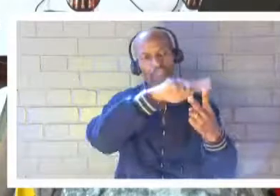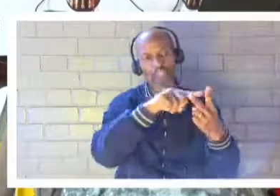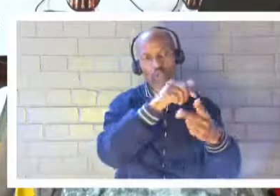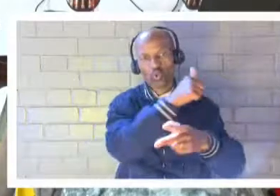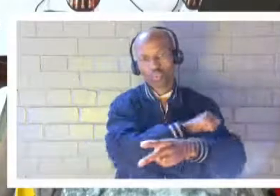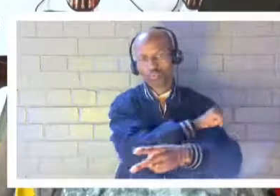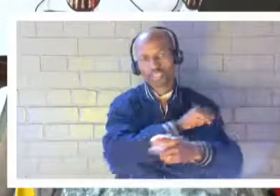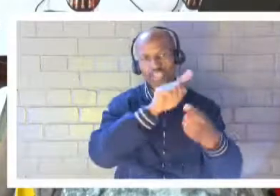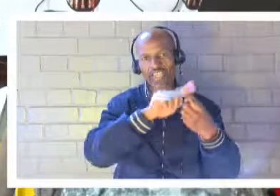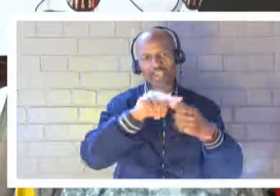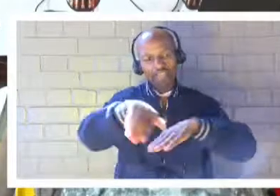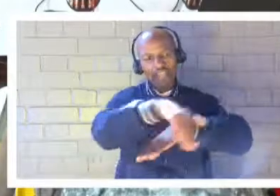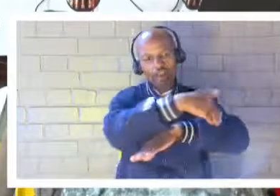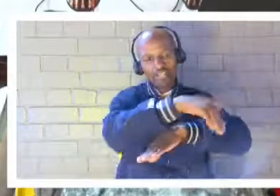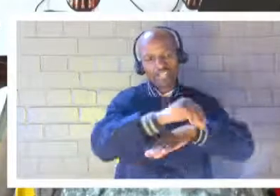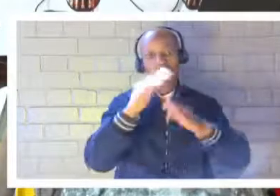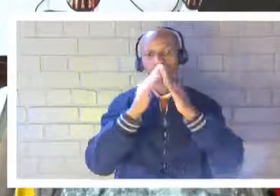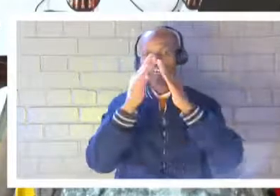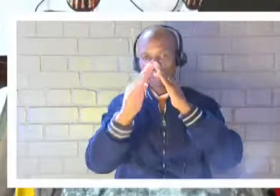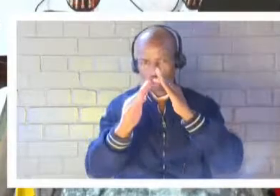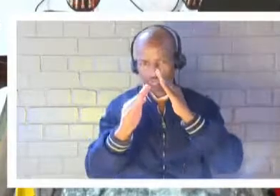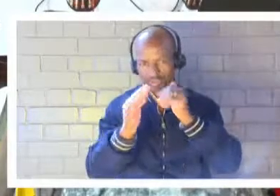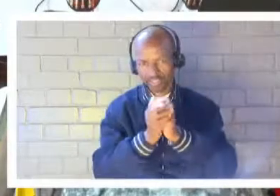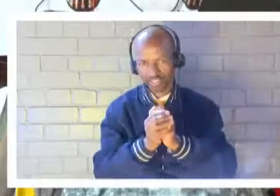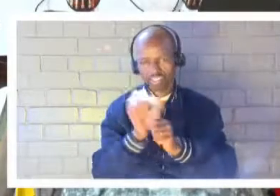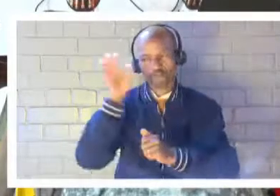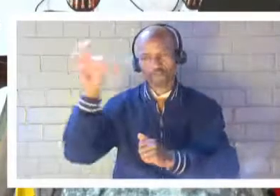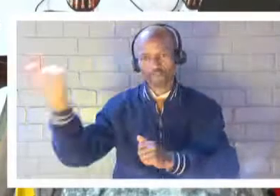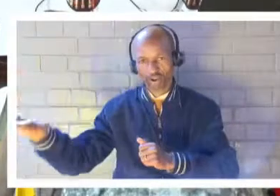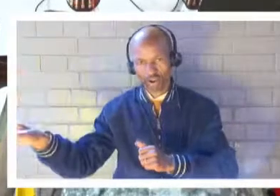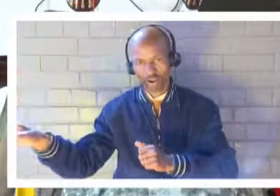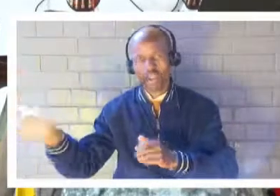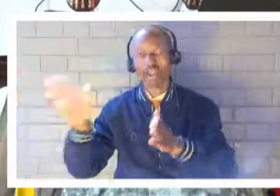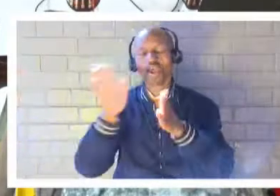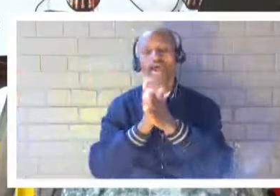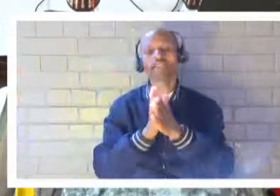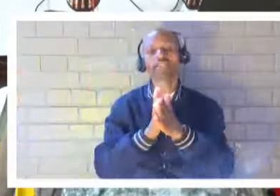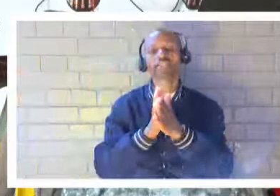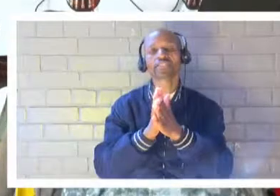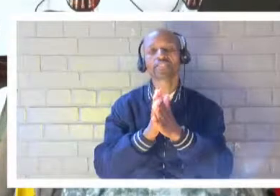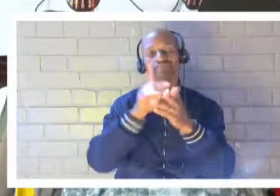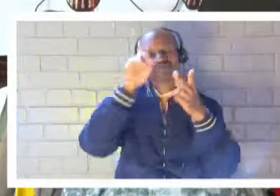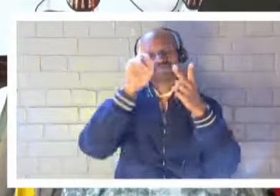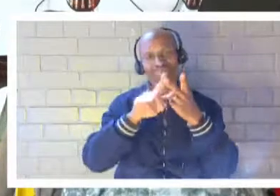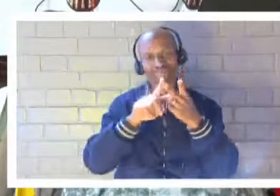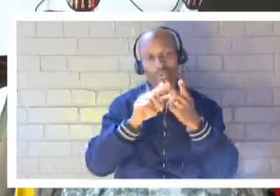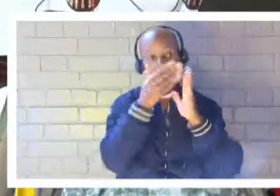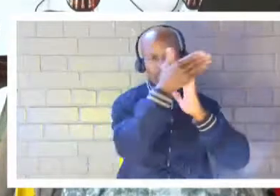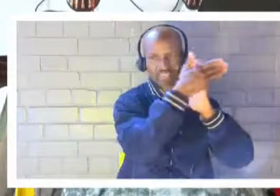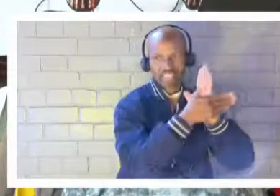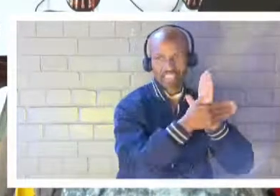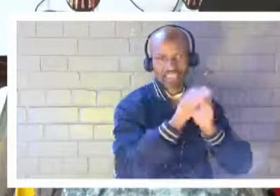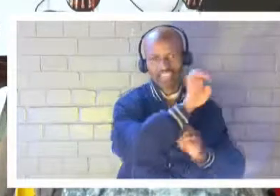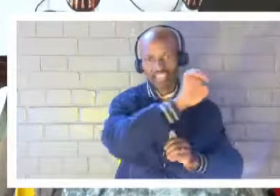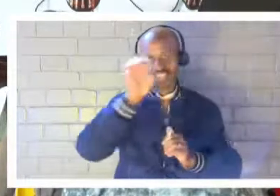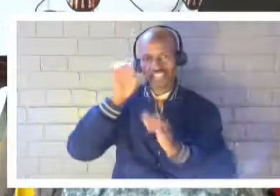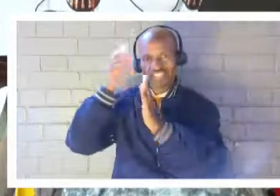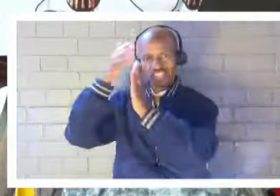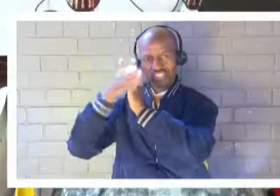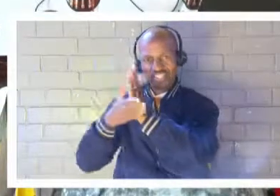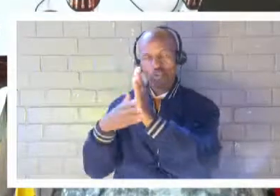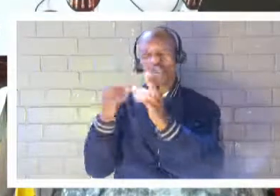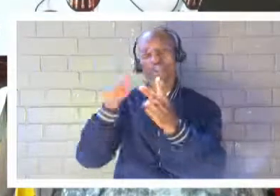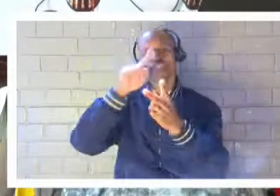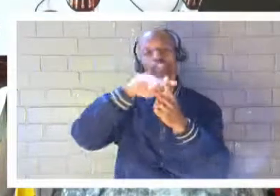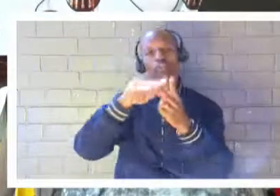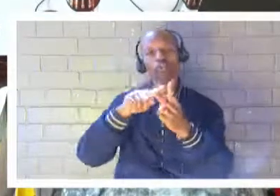which is outside of our township. It's too far. Then it's at east side. Then we have